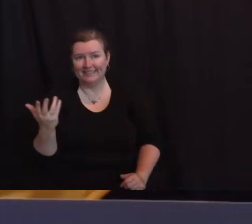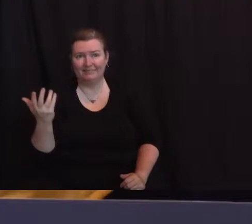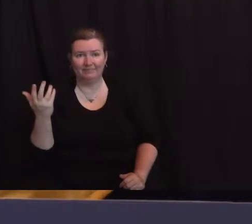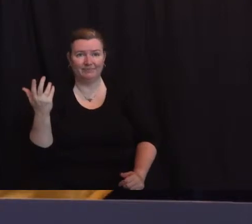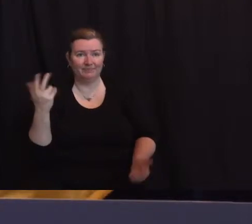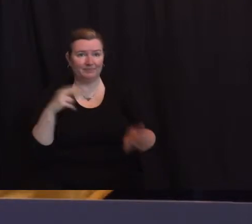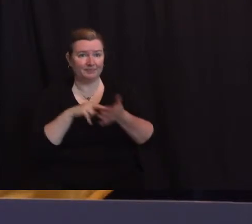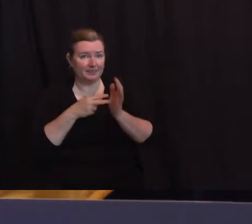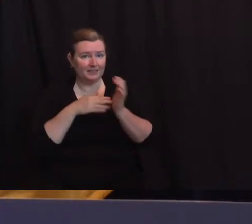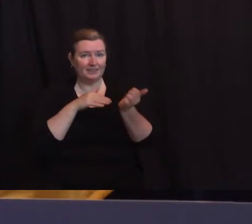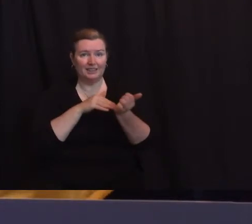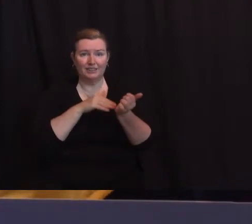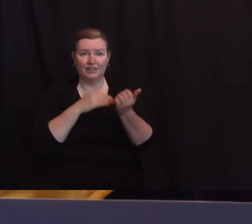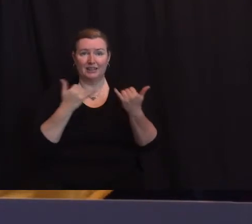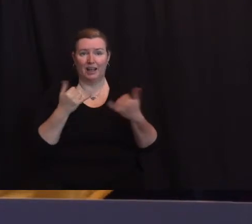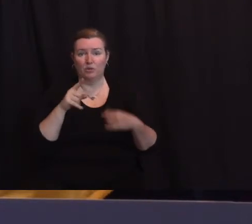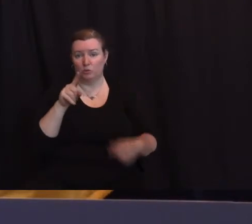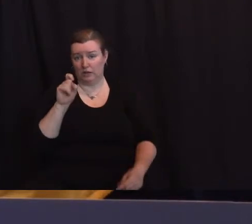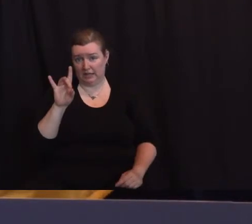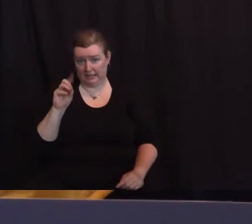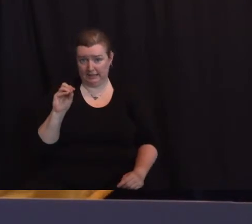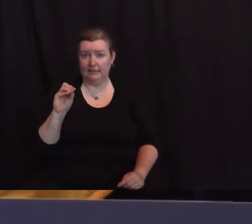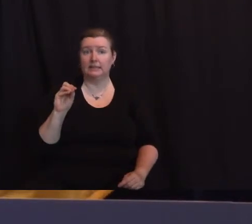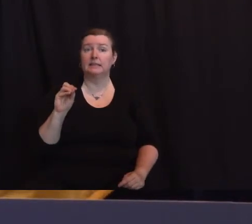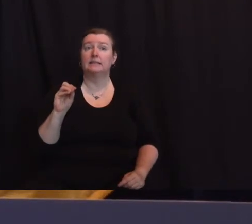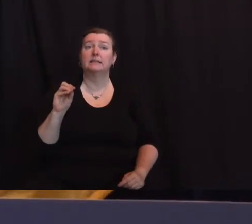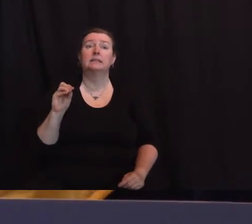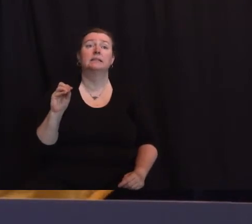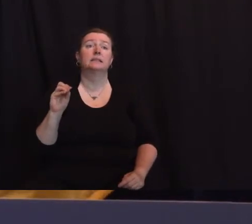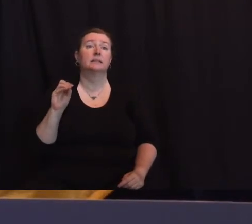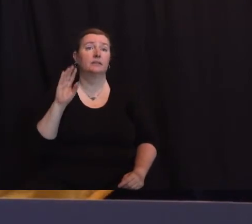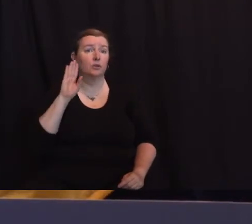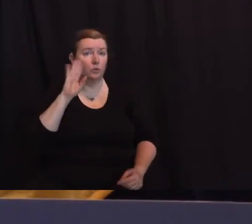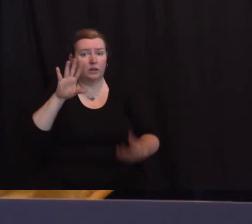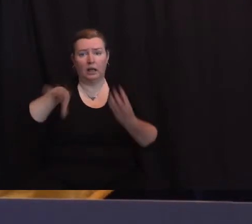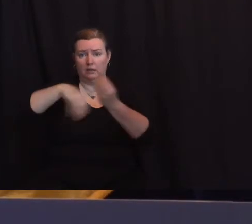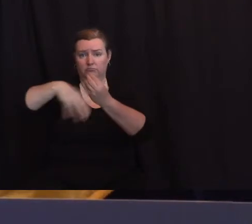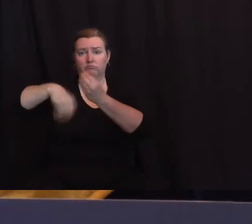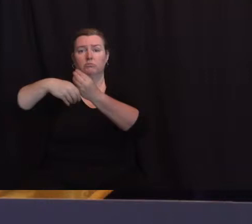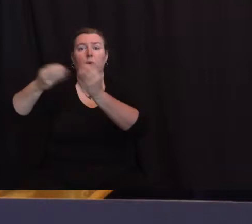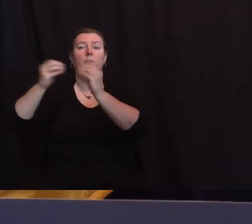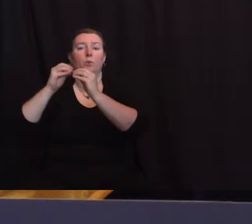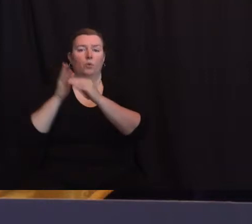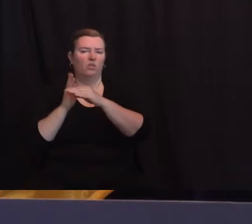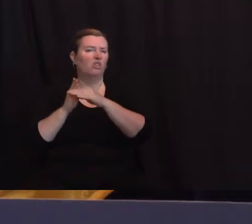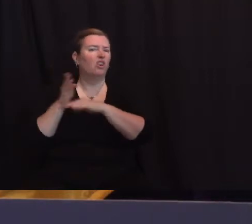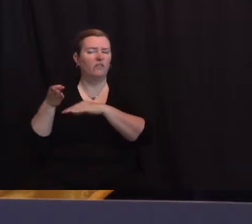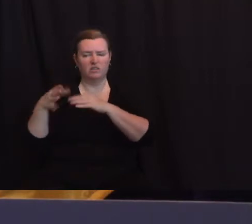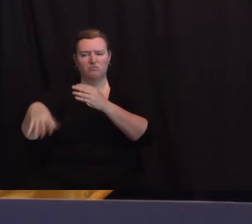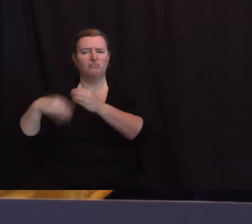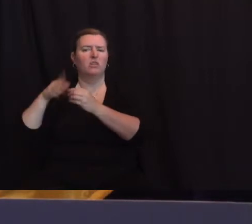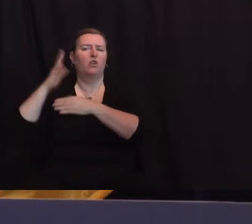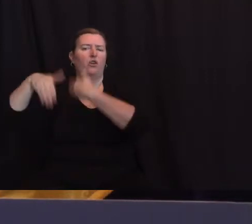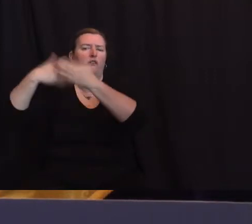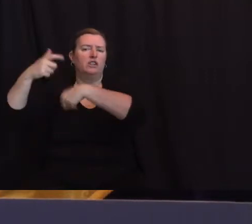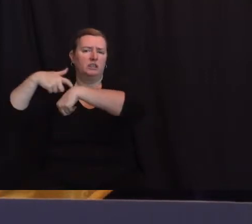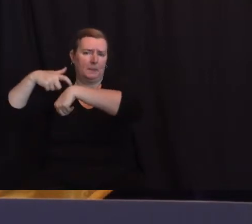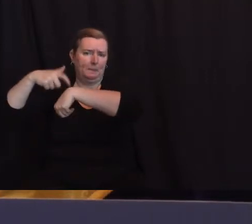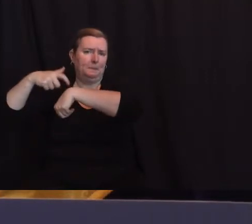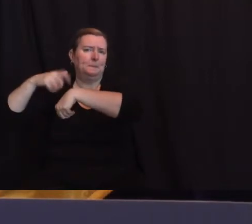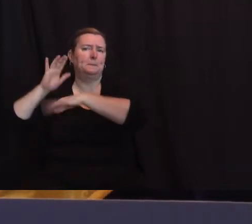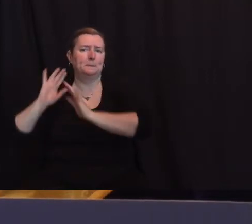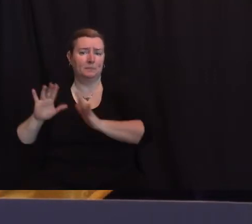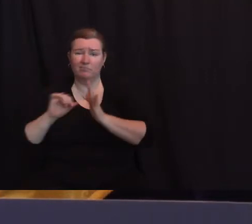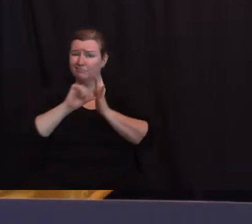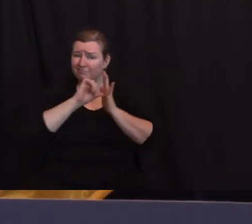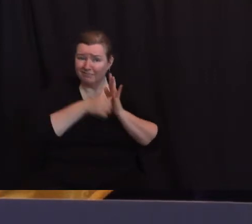by just guessing, it's at least another several hundred that are in the on-deck circle, right? Absolutely. Great. And the emphasis on pediatricians,